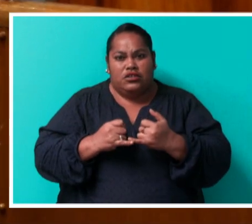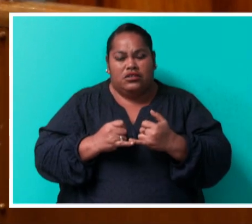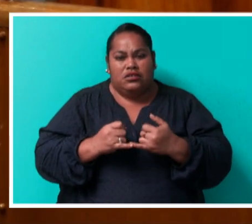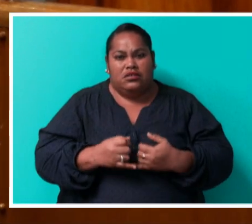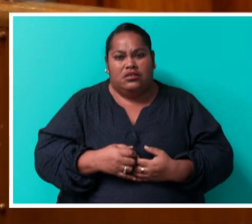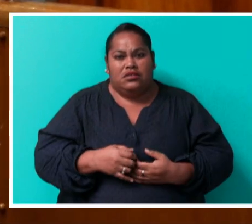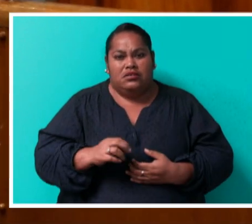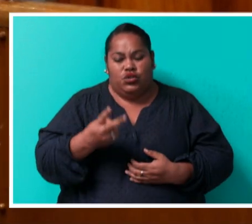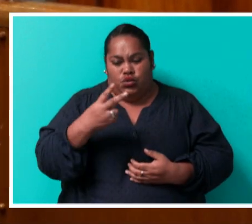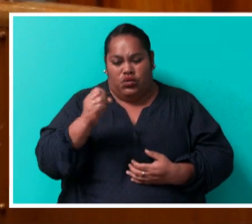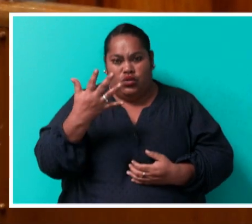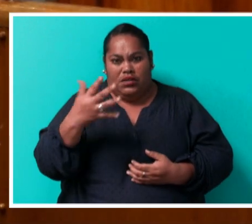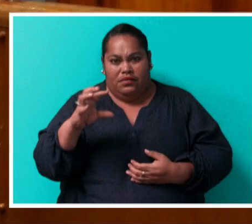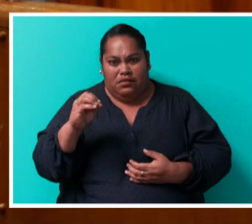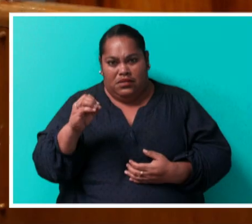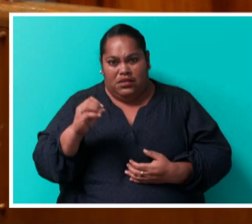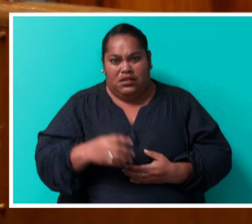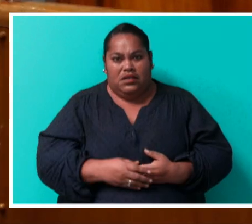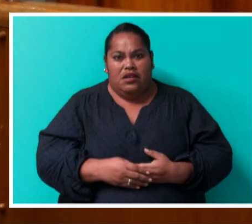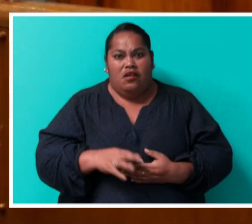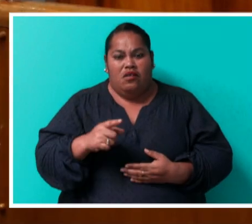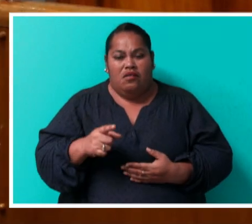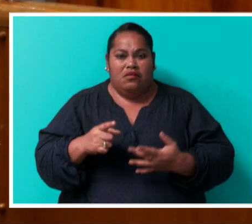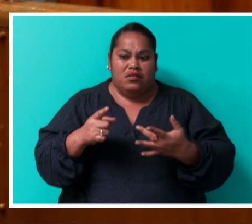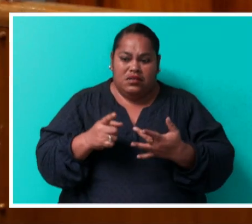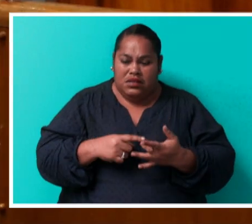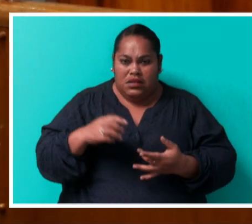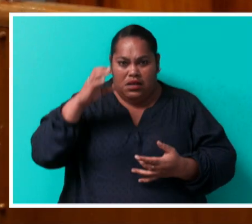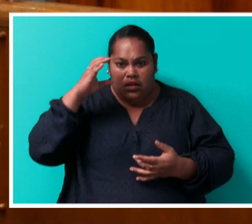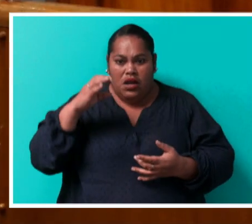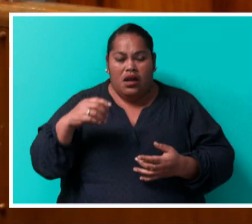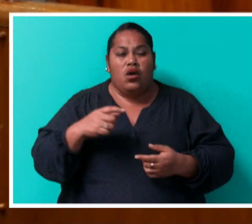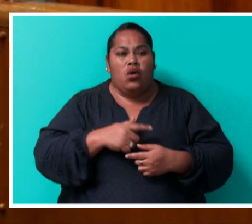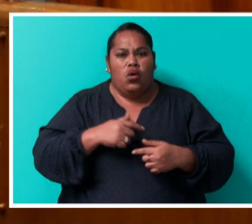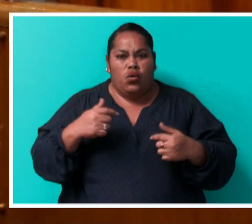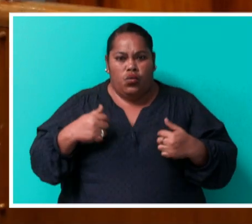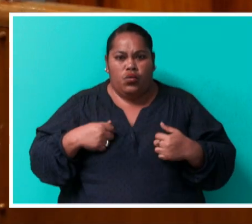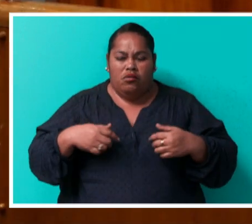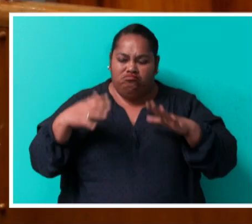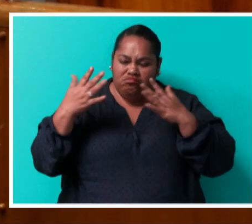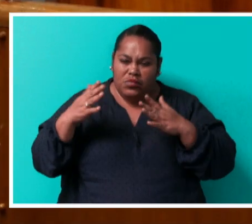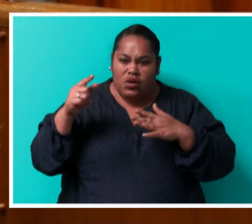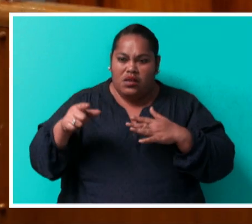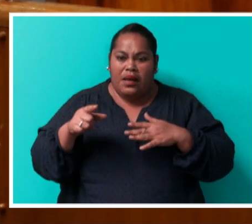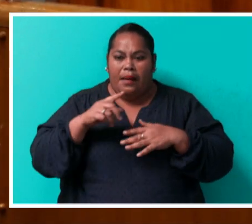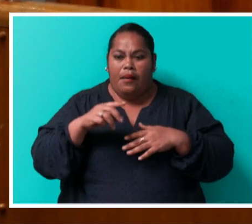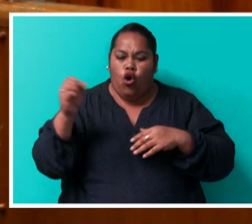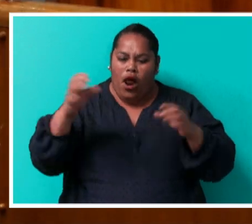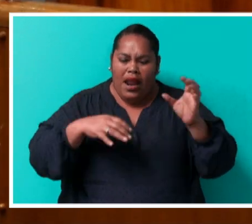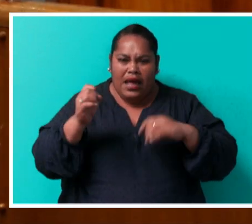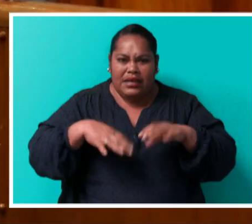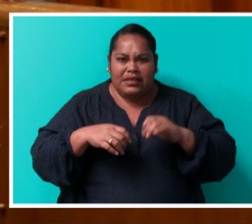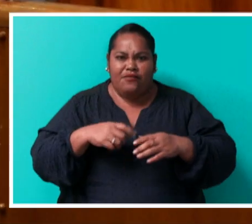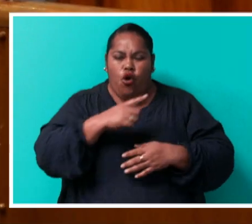2050 Strategy for the Blue Pacific Continent, which reinforce the Pacific's collective commitment to